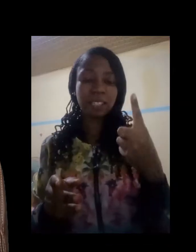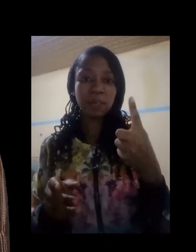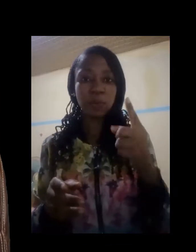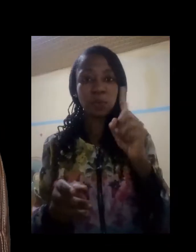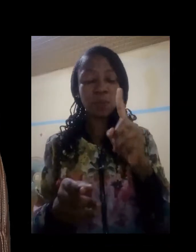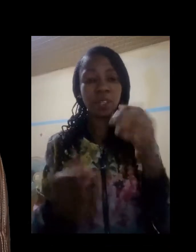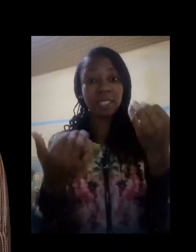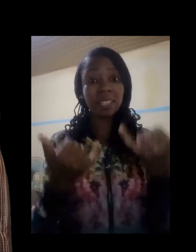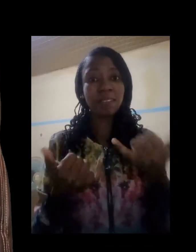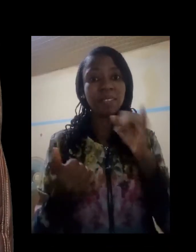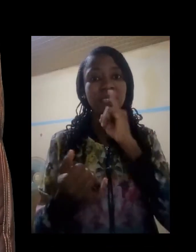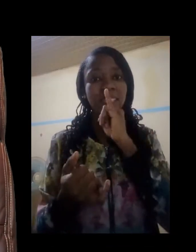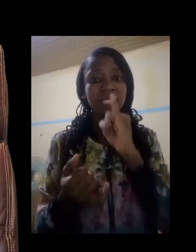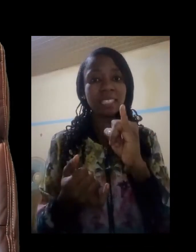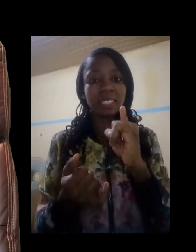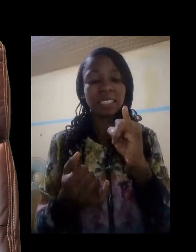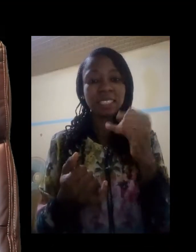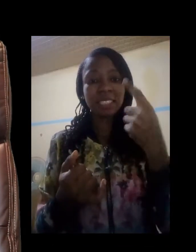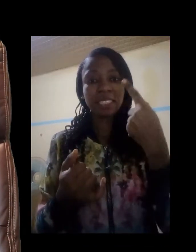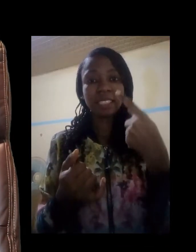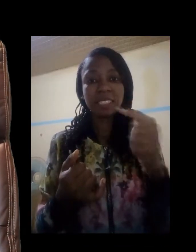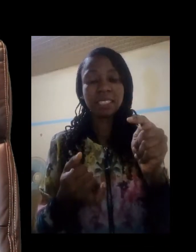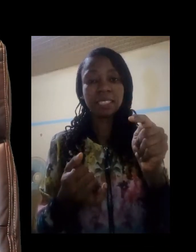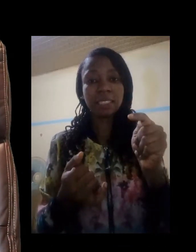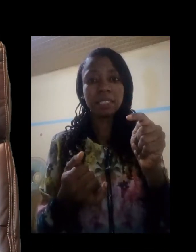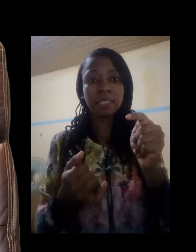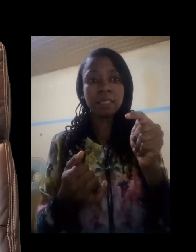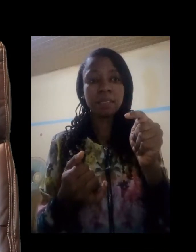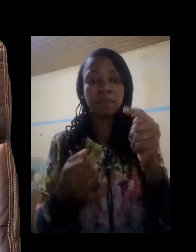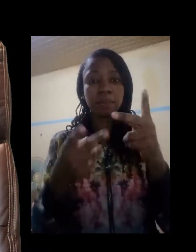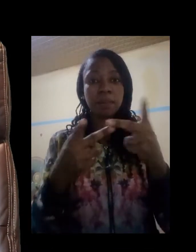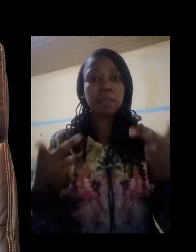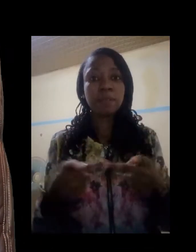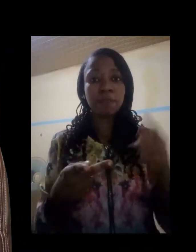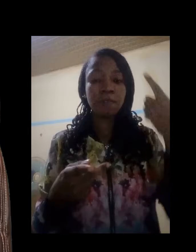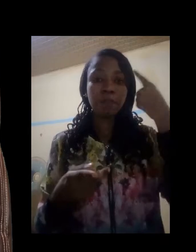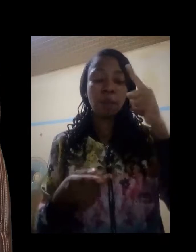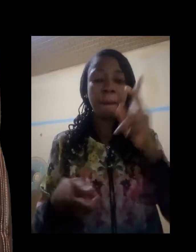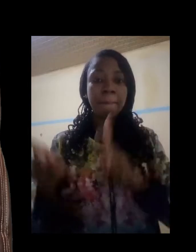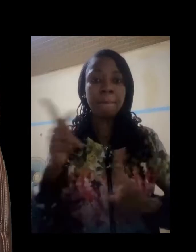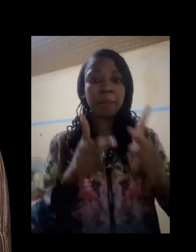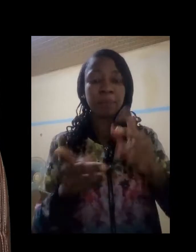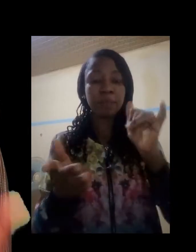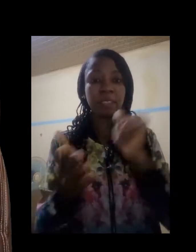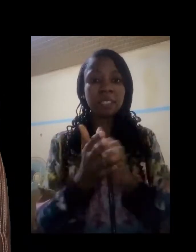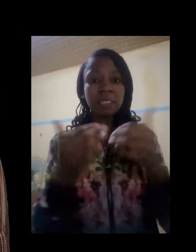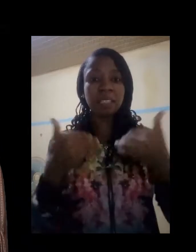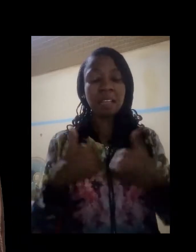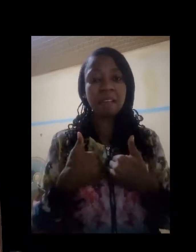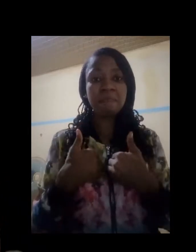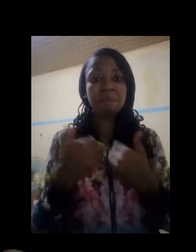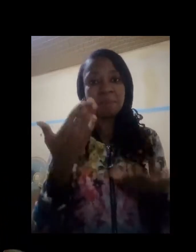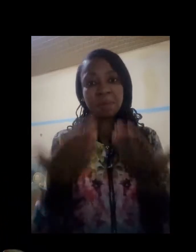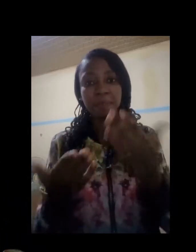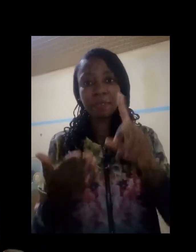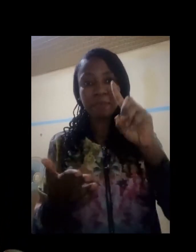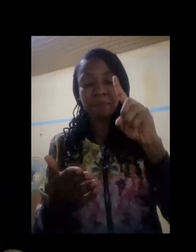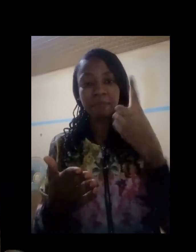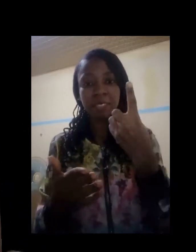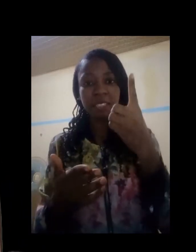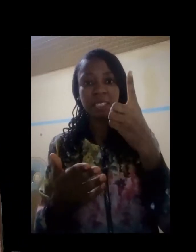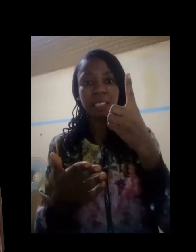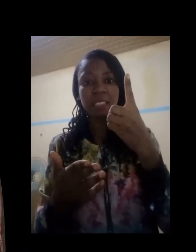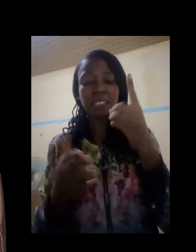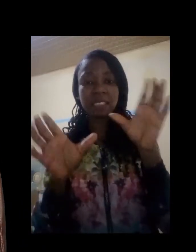second stage of the course is the stage for people who have had possibly first degree or second